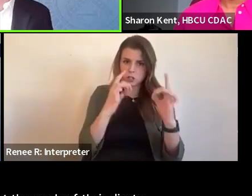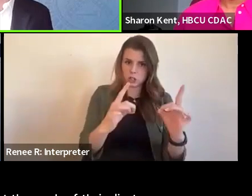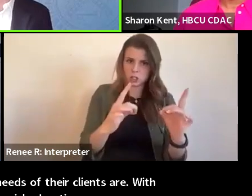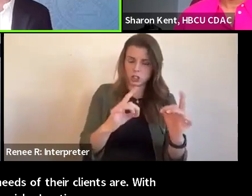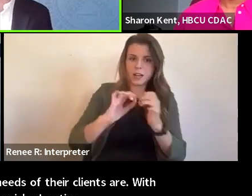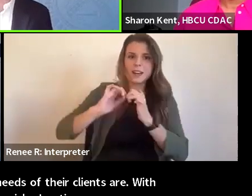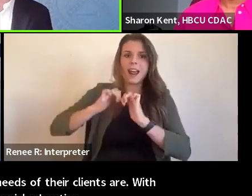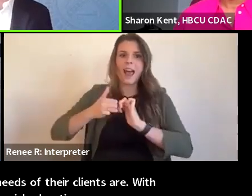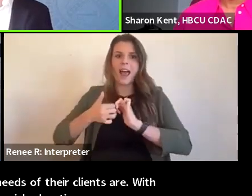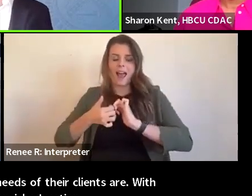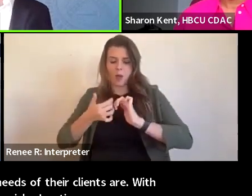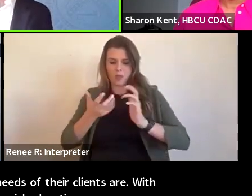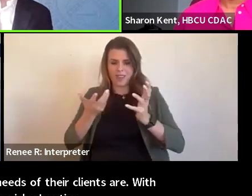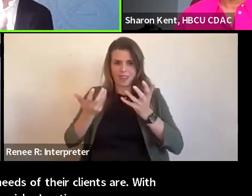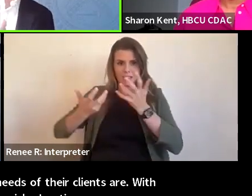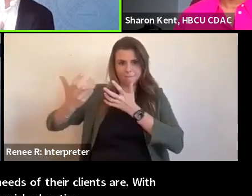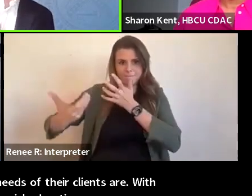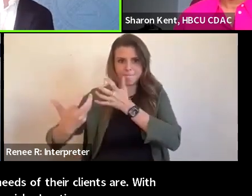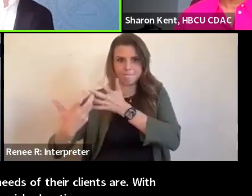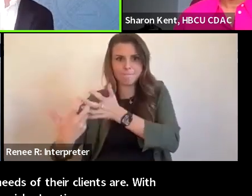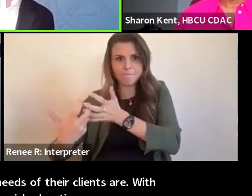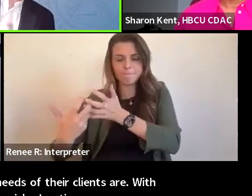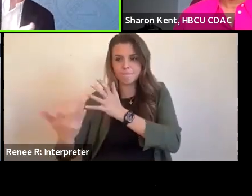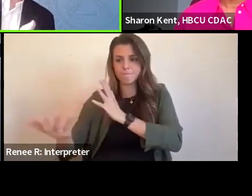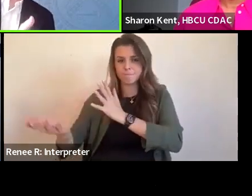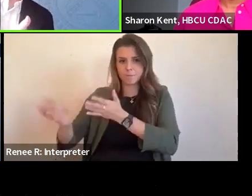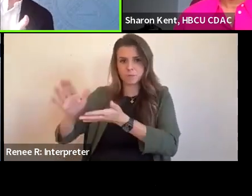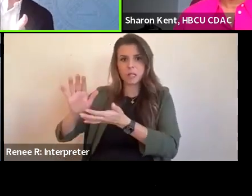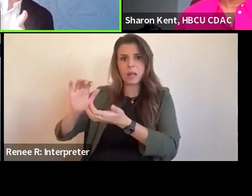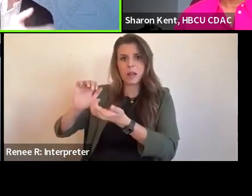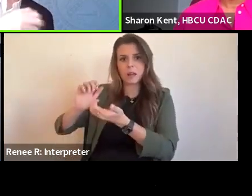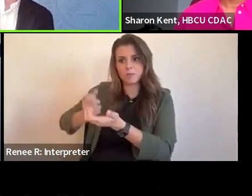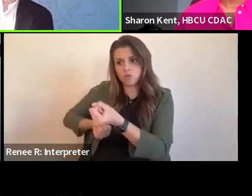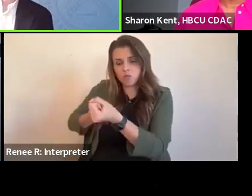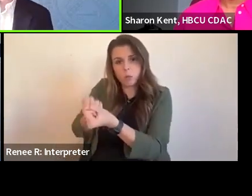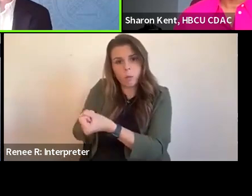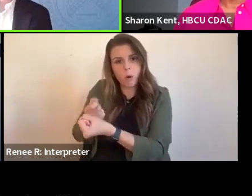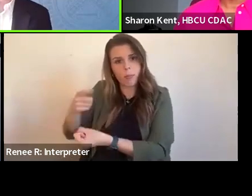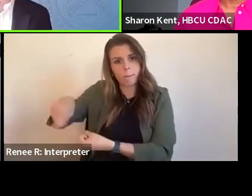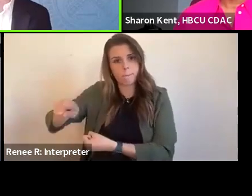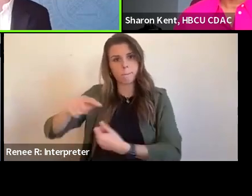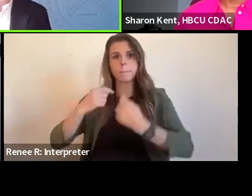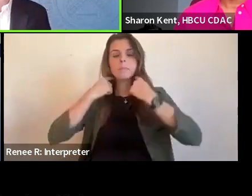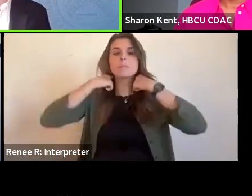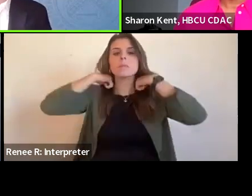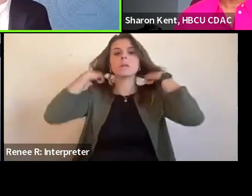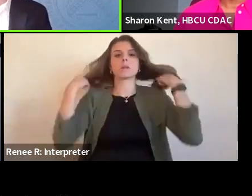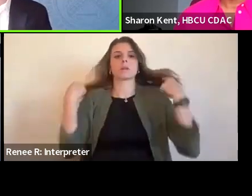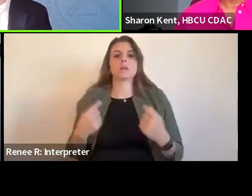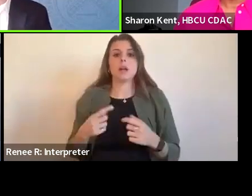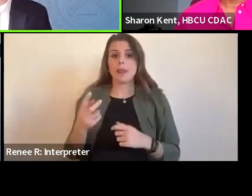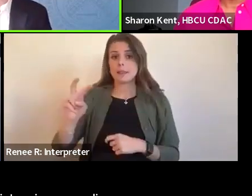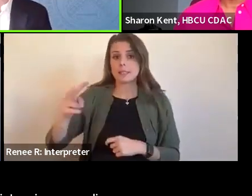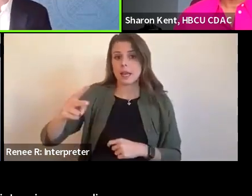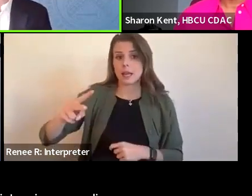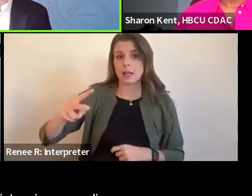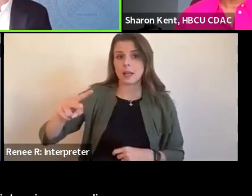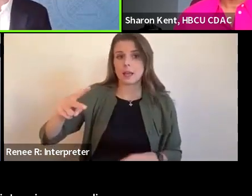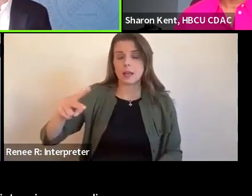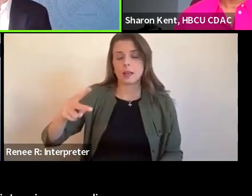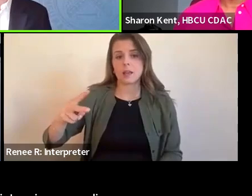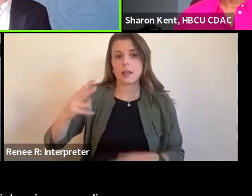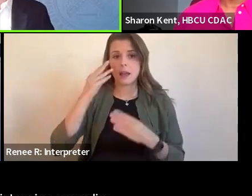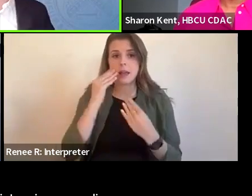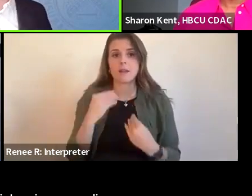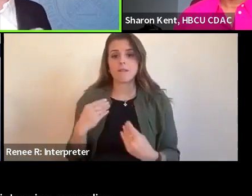it can be crafted to complement their housing counseling efforts. The second thing they can do is inform